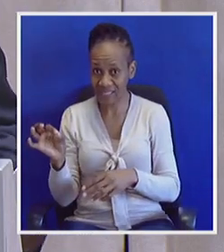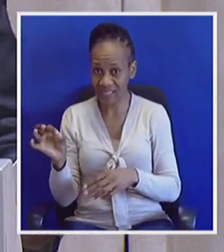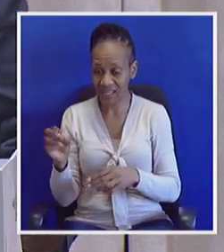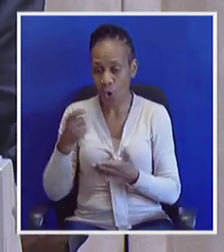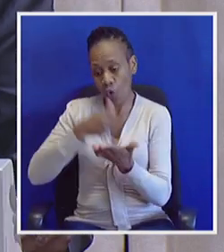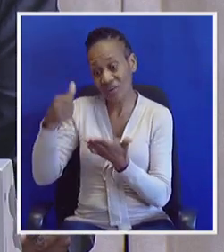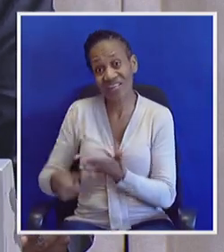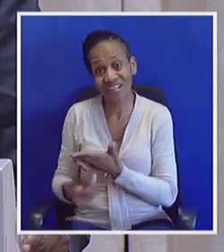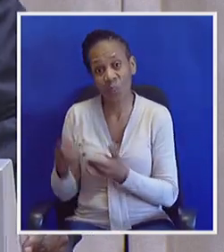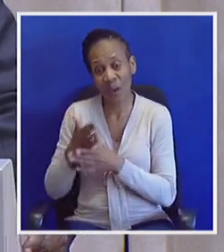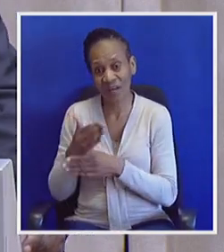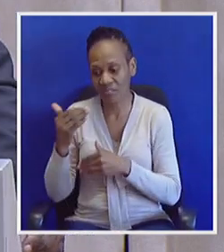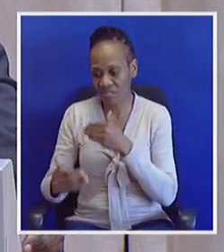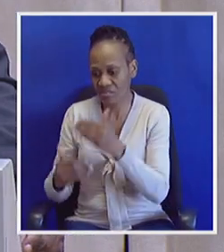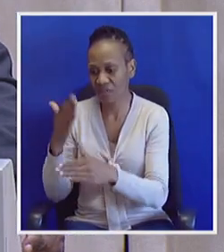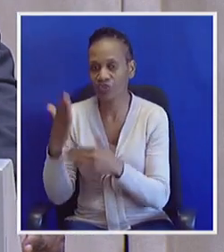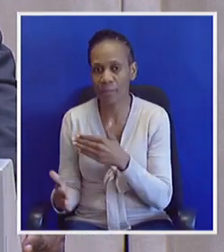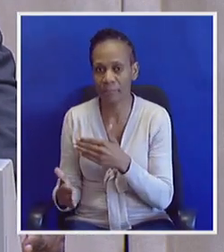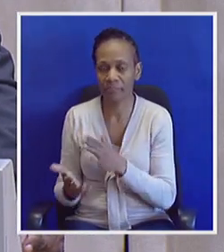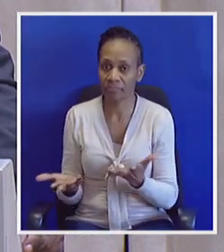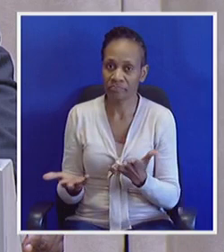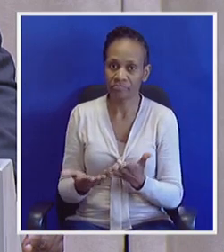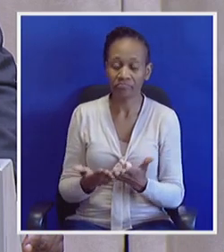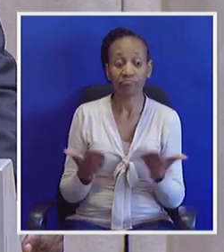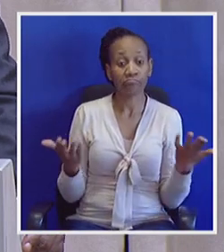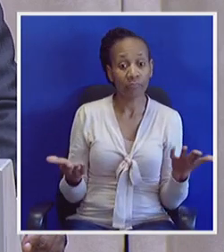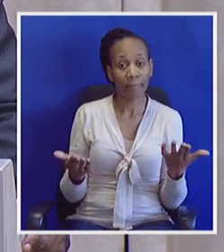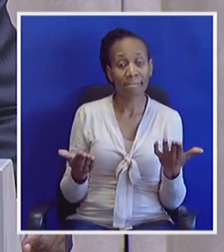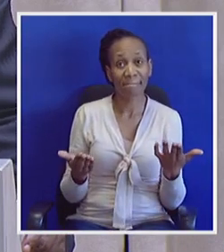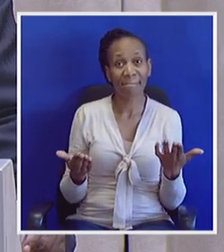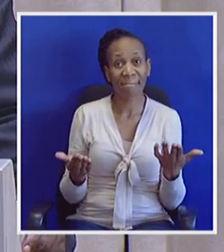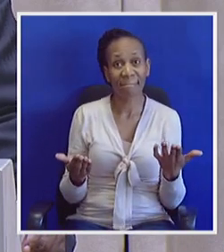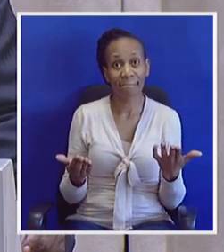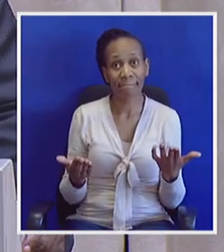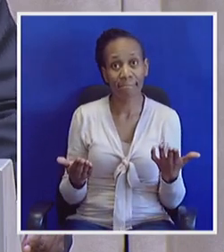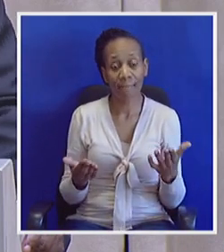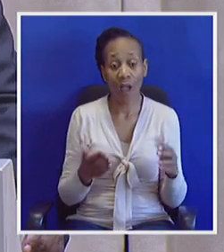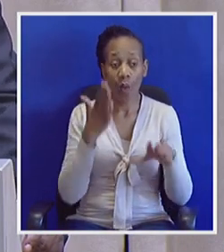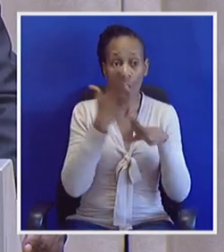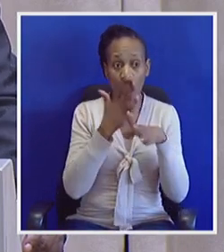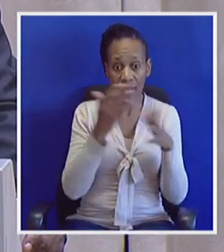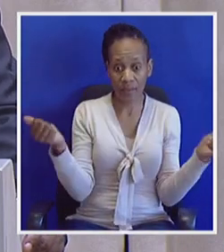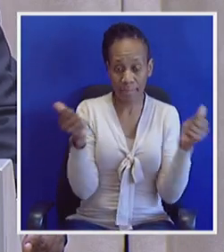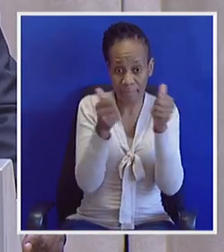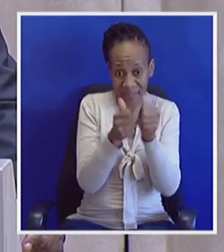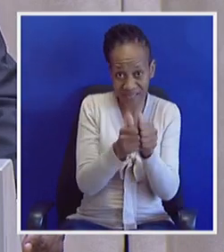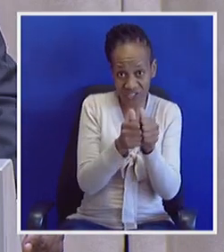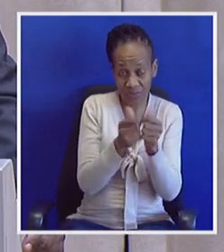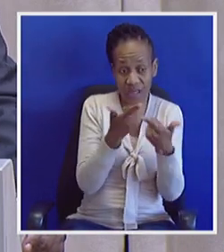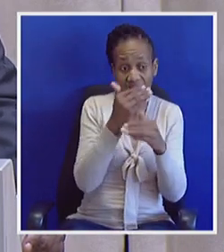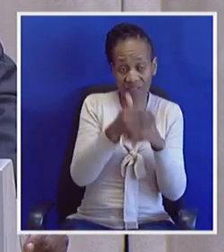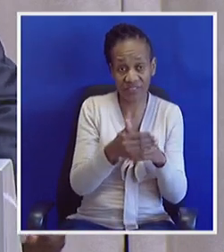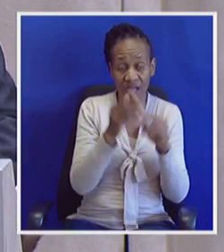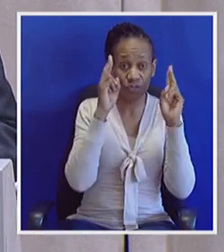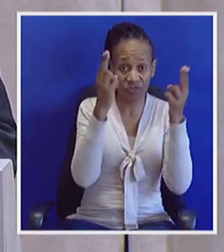contracts. Now, production of academics and creating stronger industry partnerships, the